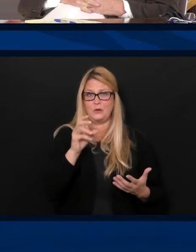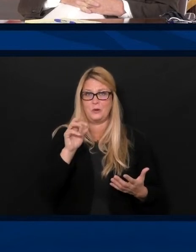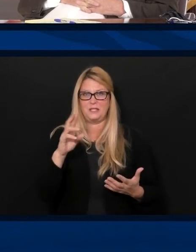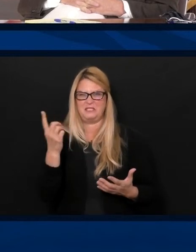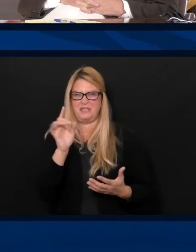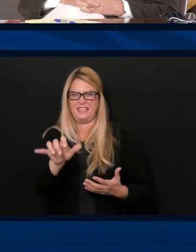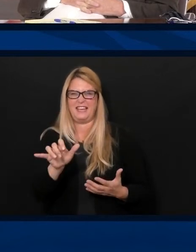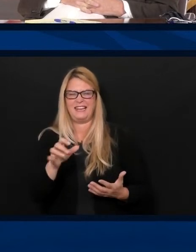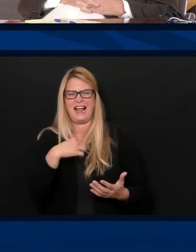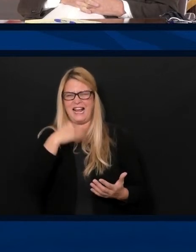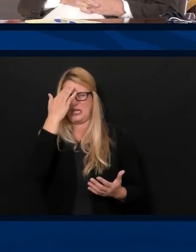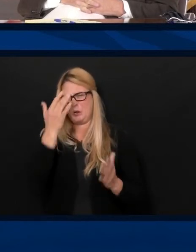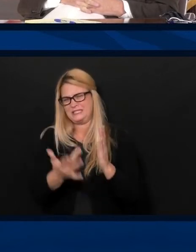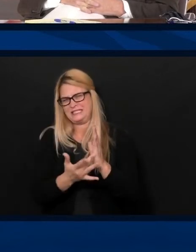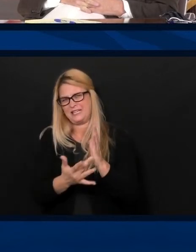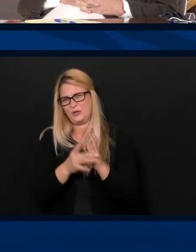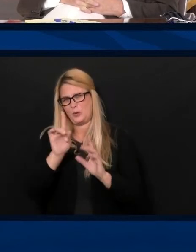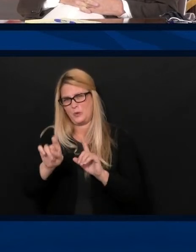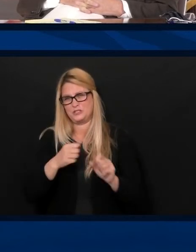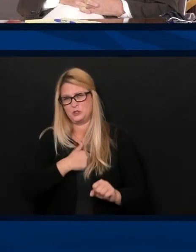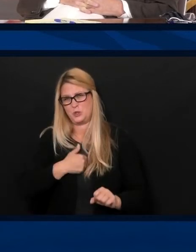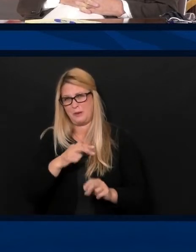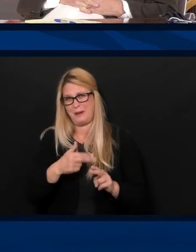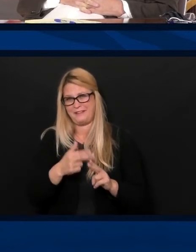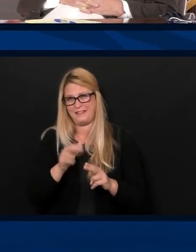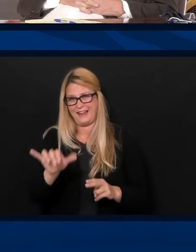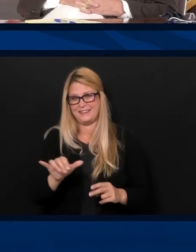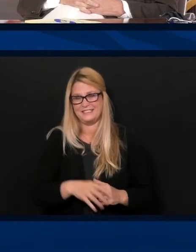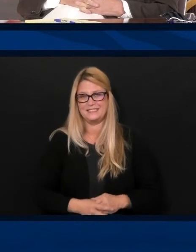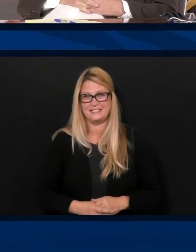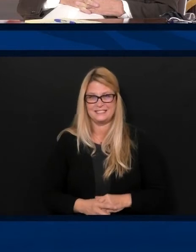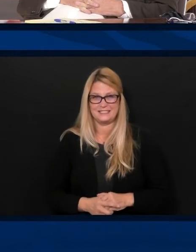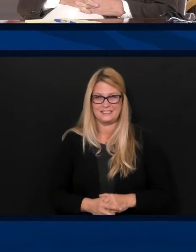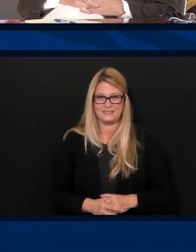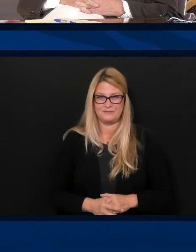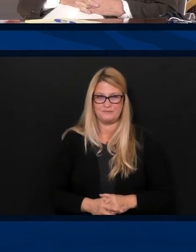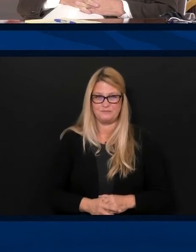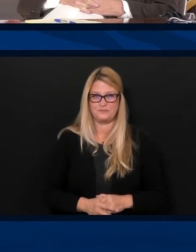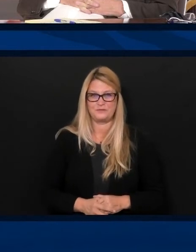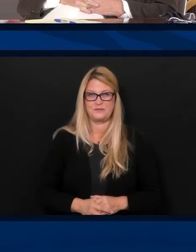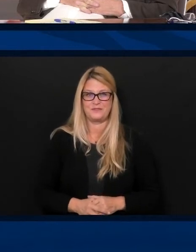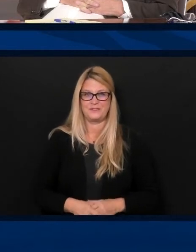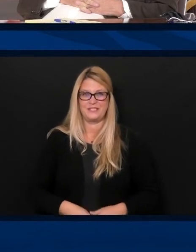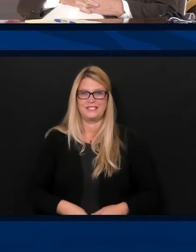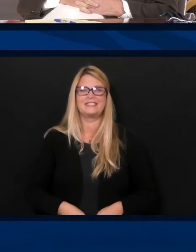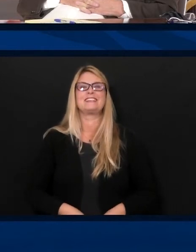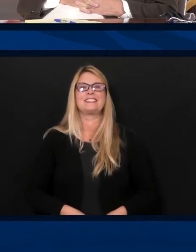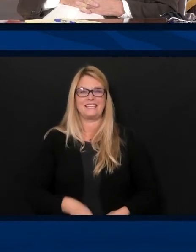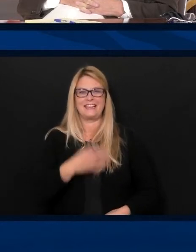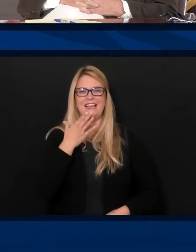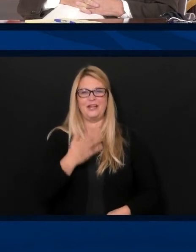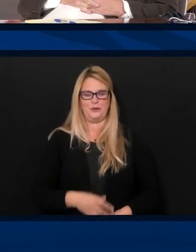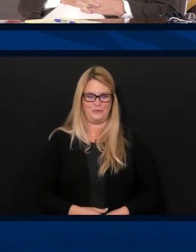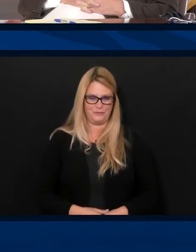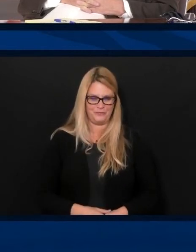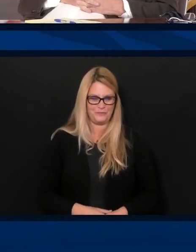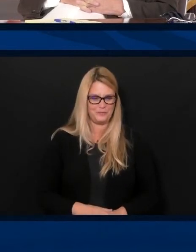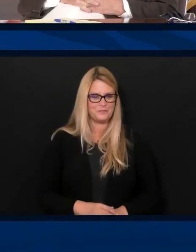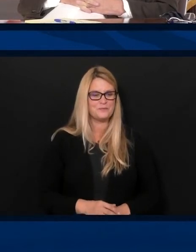that. I know that's very technical. I apologize for the length of the questions and asking two of them at the same time. Thank you.